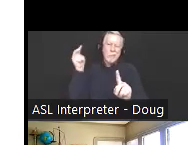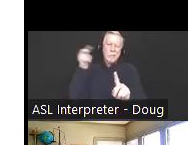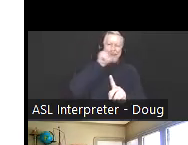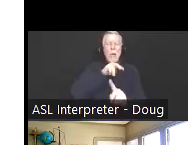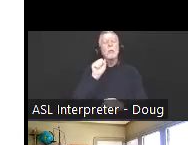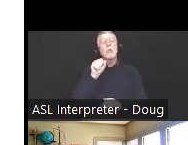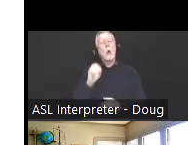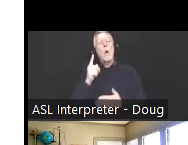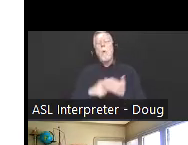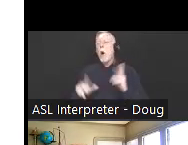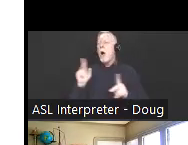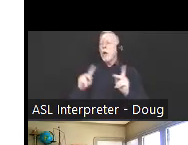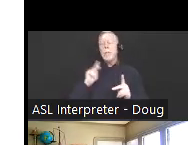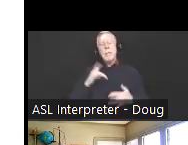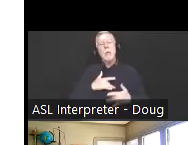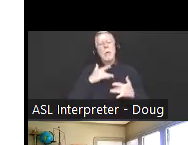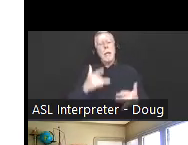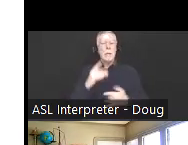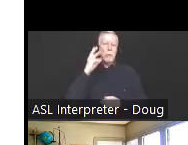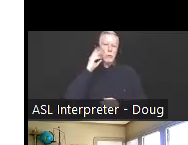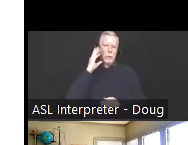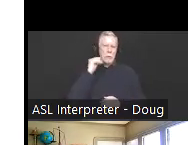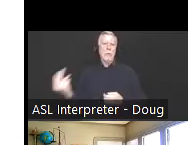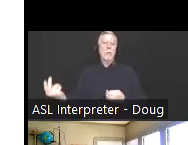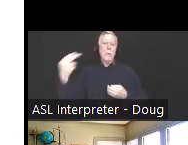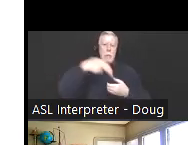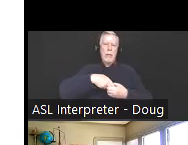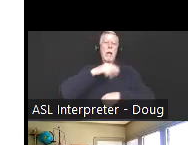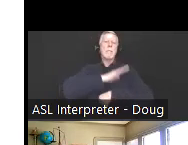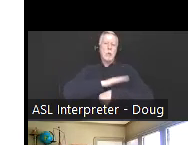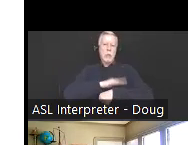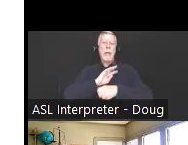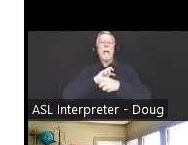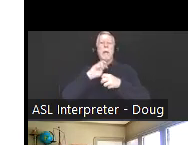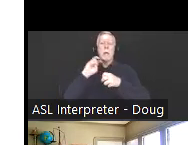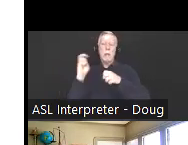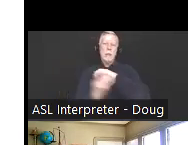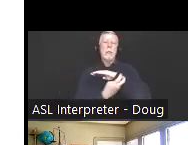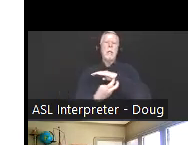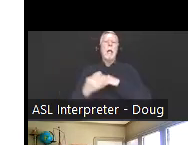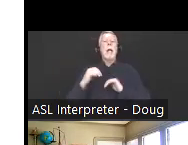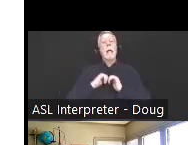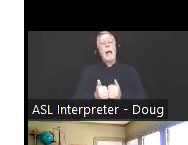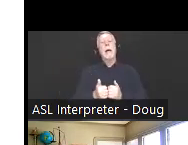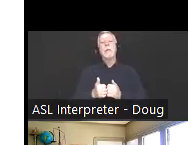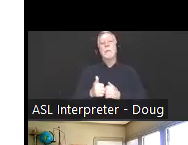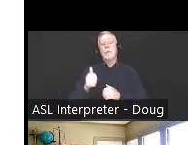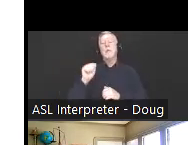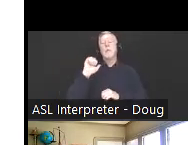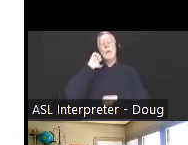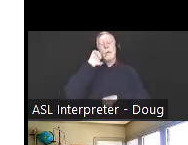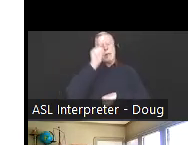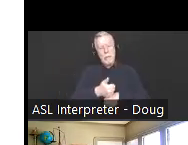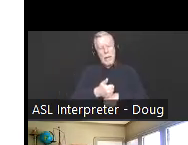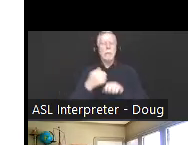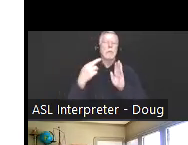to be experiencing as they're coming to this table, and how do you erect scaffolding to manage that sort